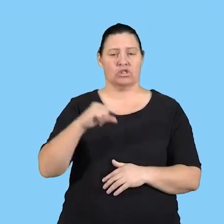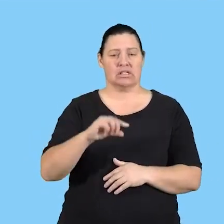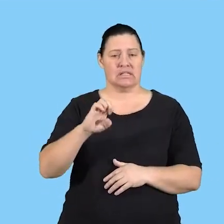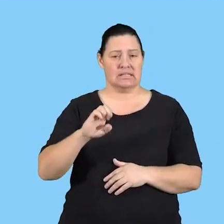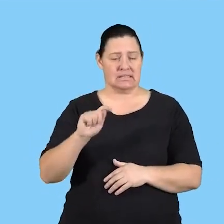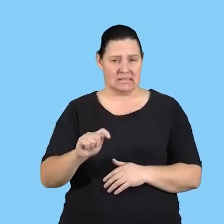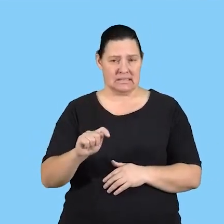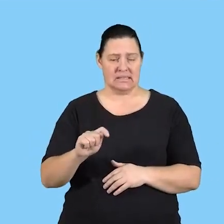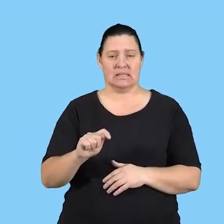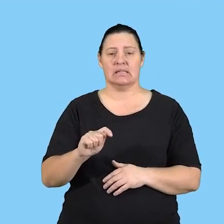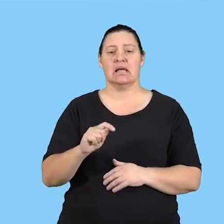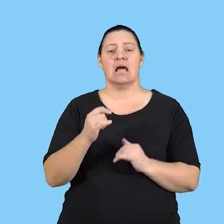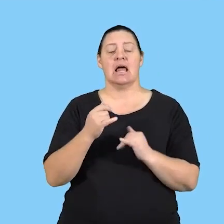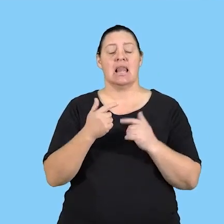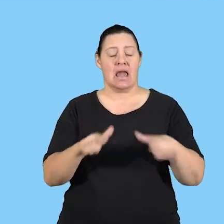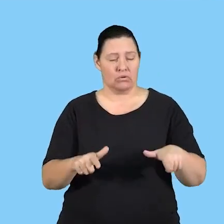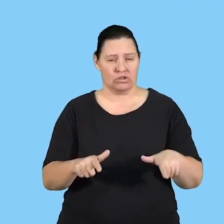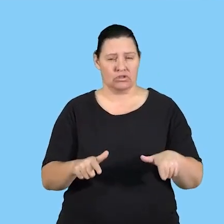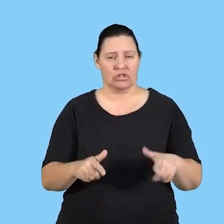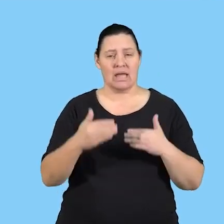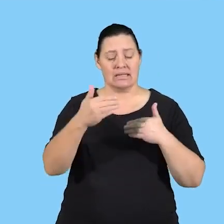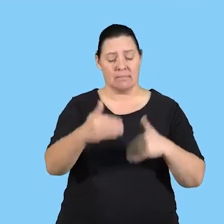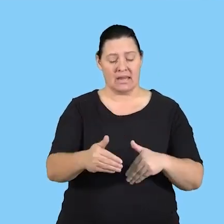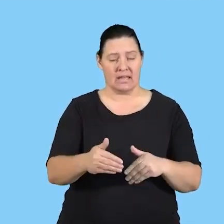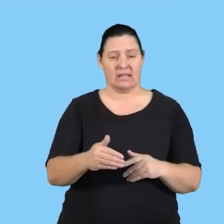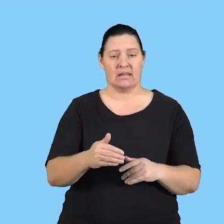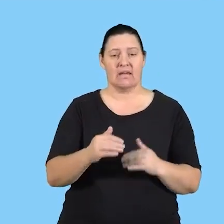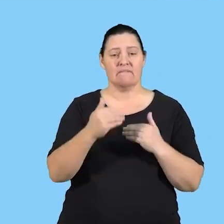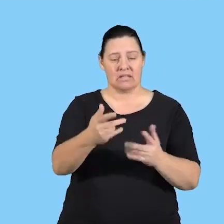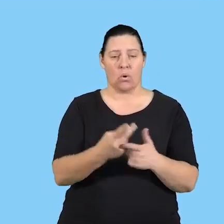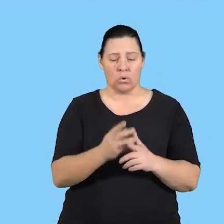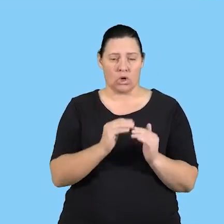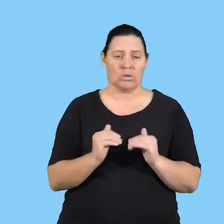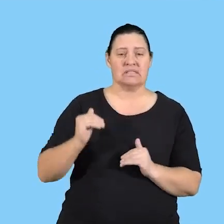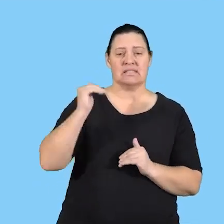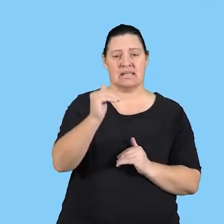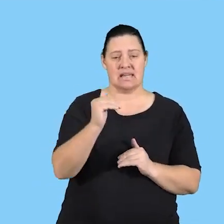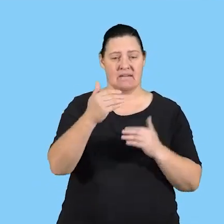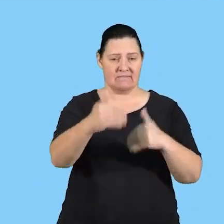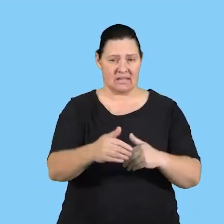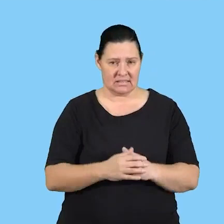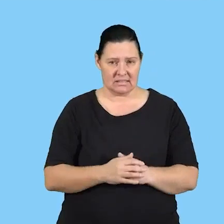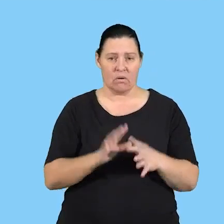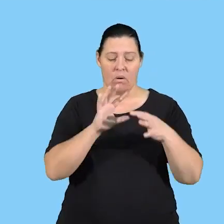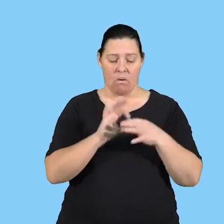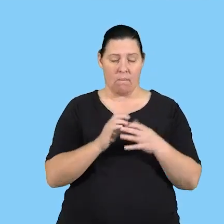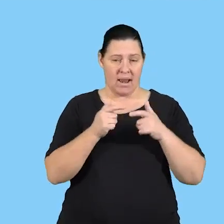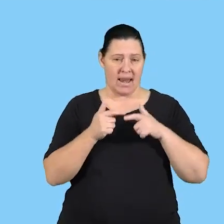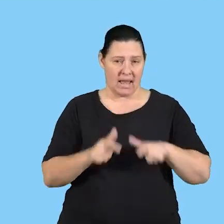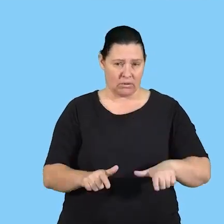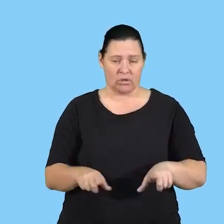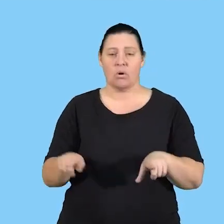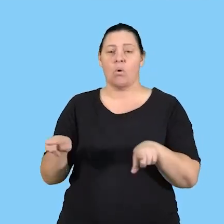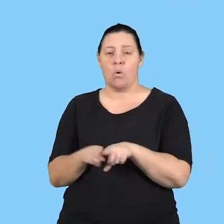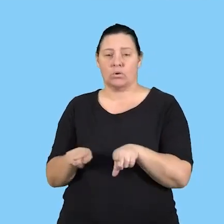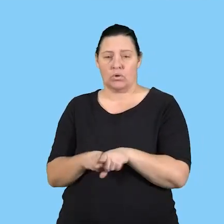GET languages, intermediate phase as well as senior phase, home